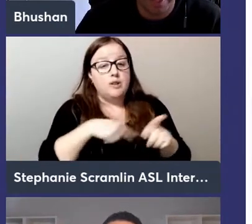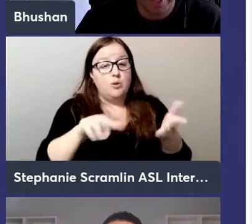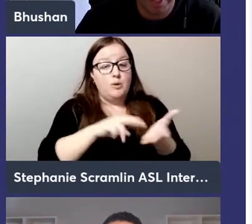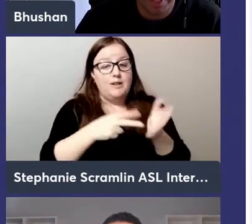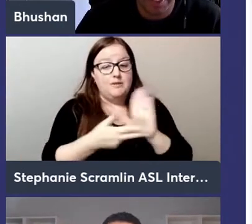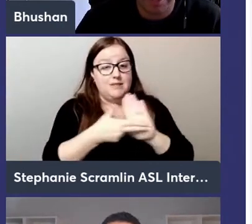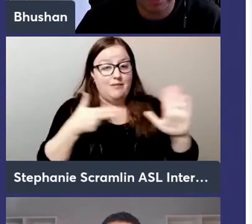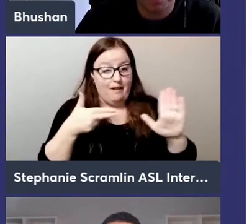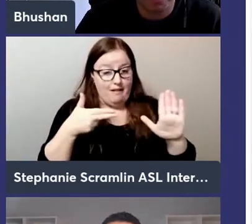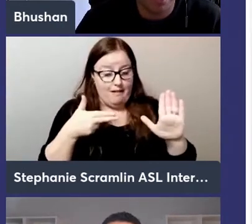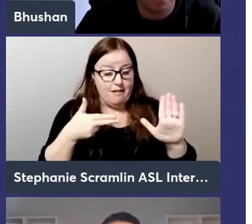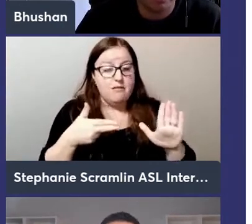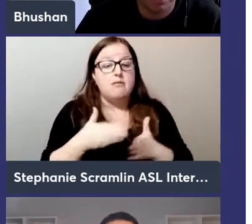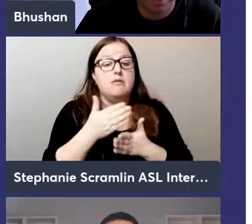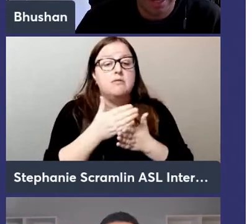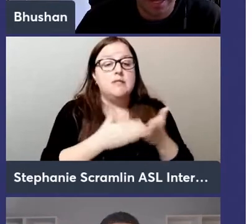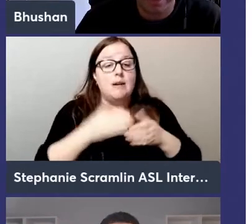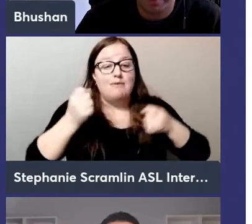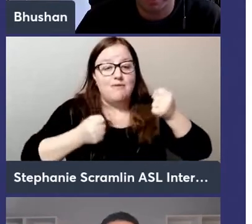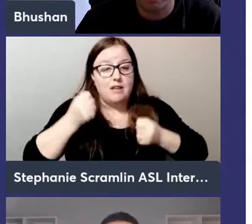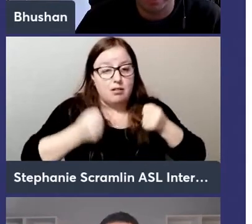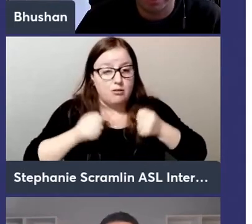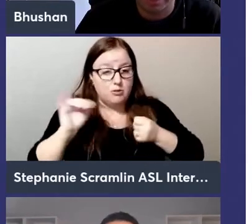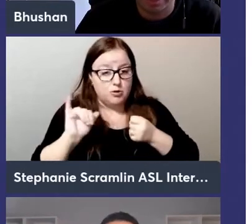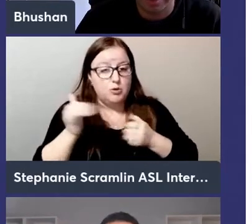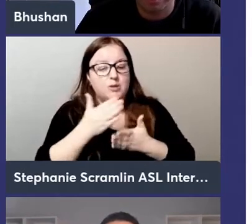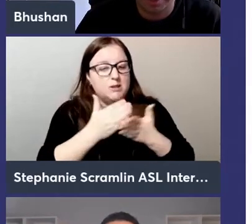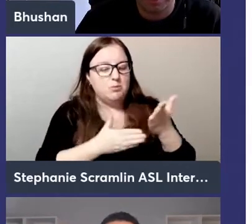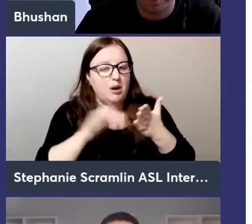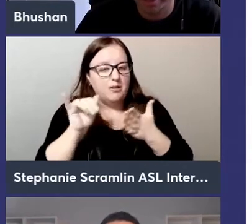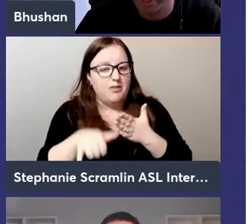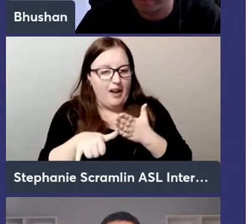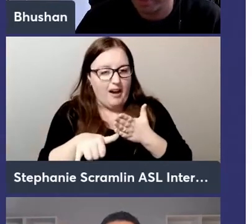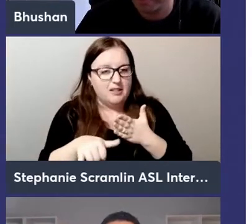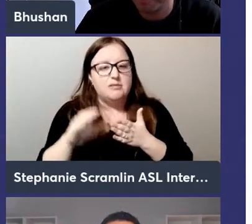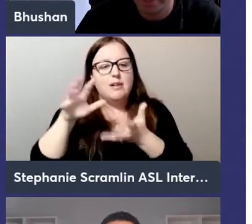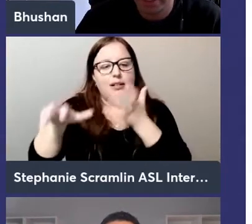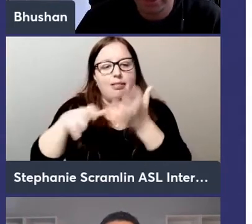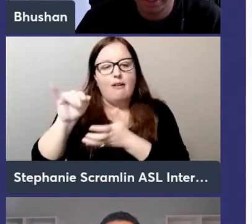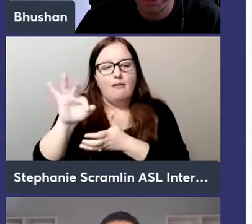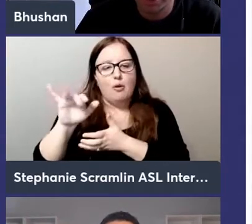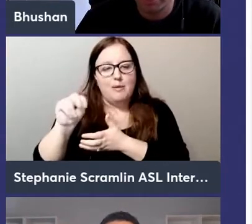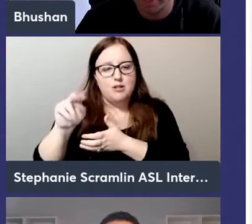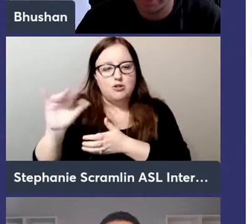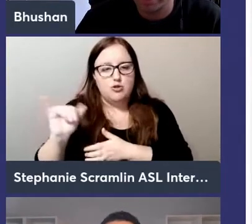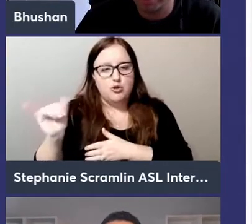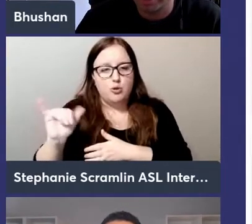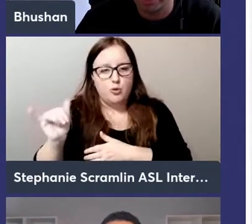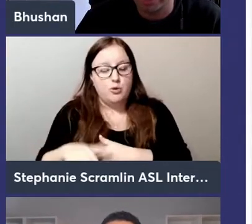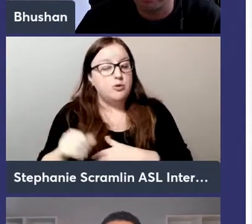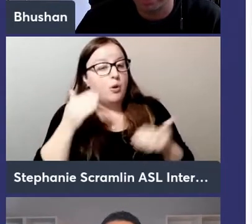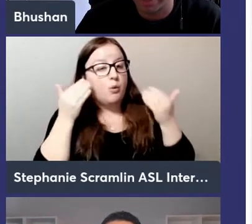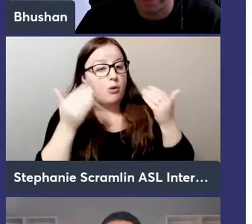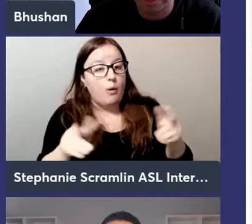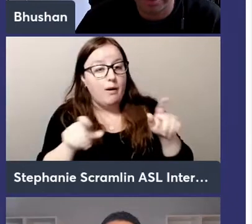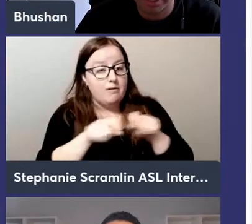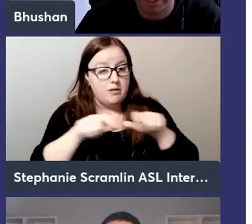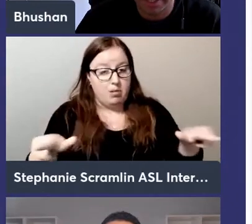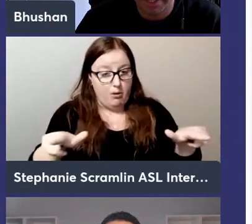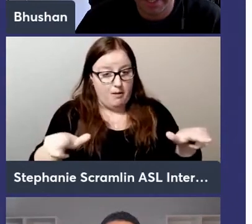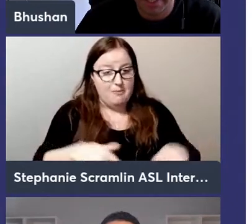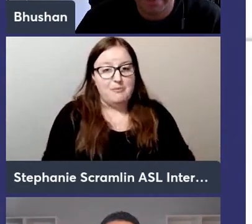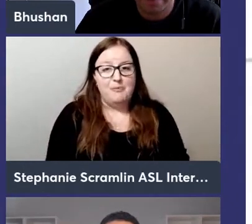some vehicles as part of this CloudFormation template. So let's just go ahead and deploy this template at this